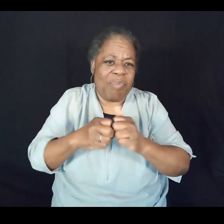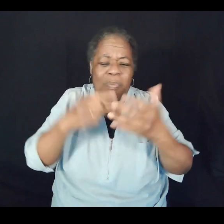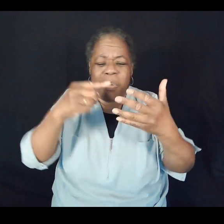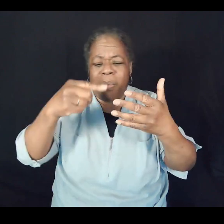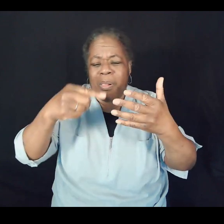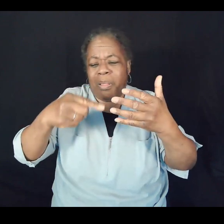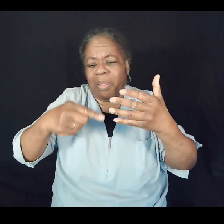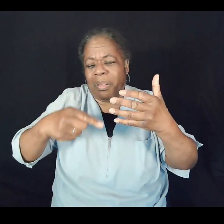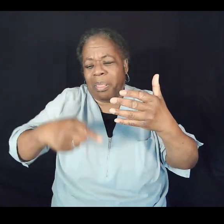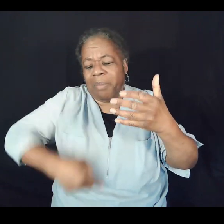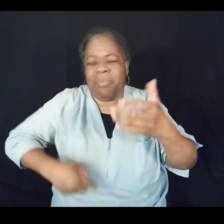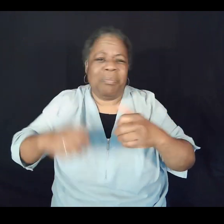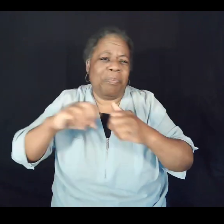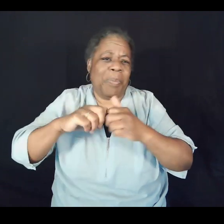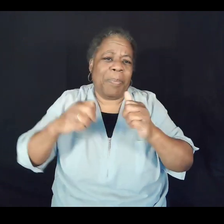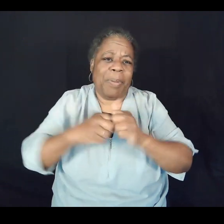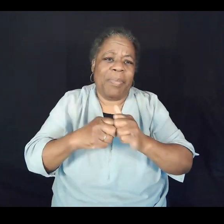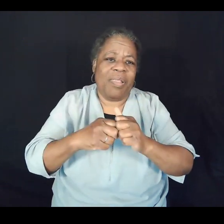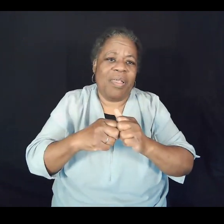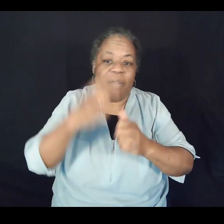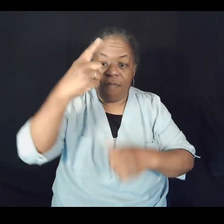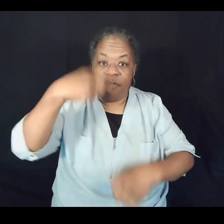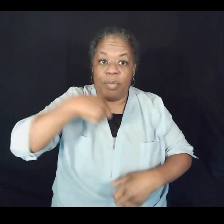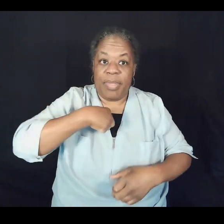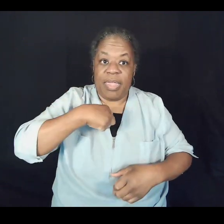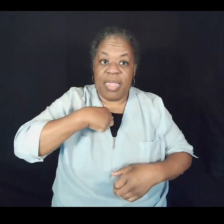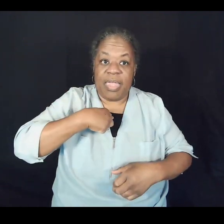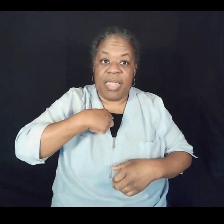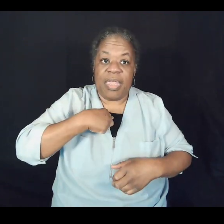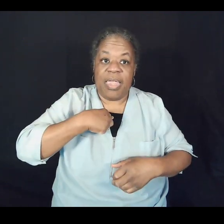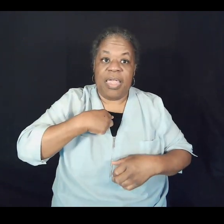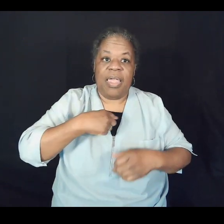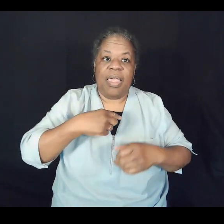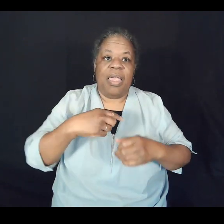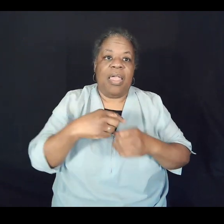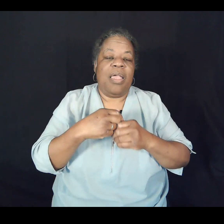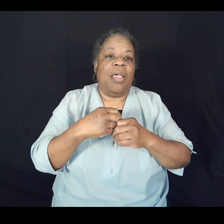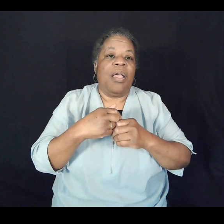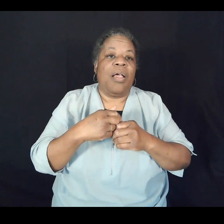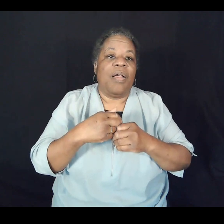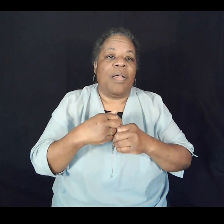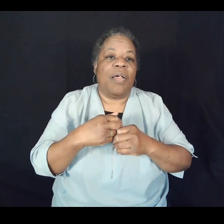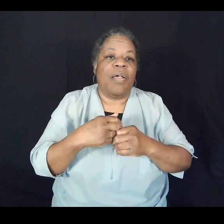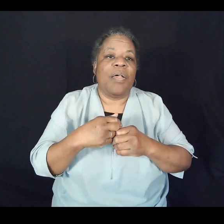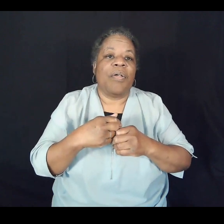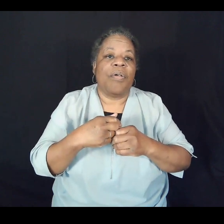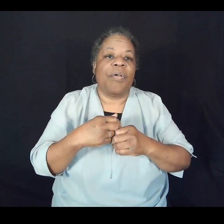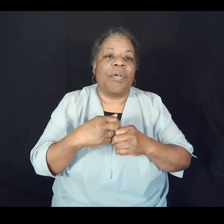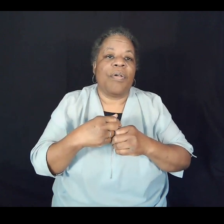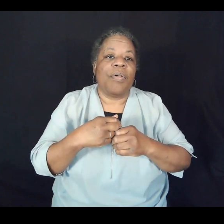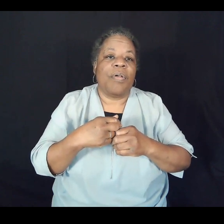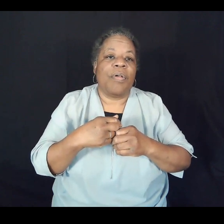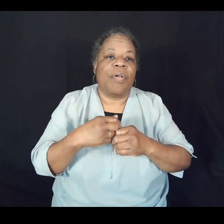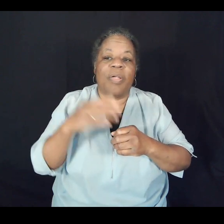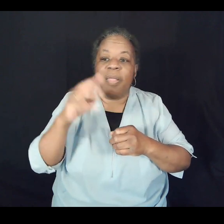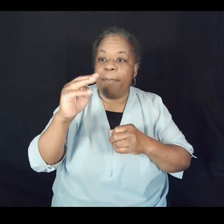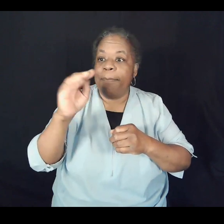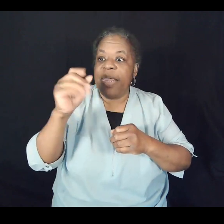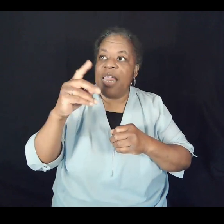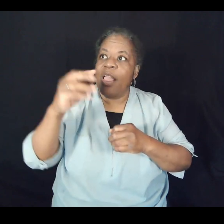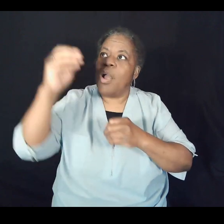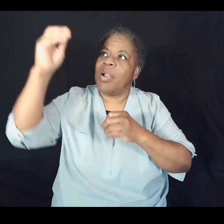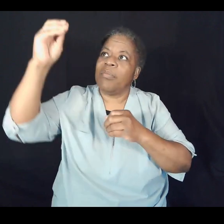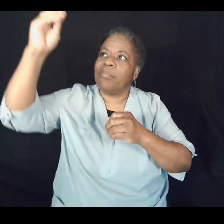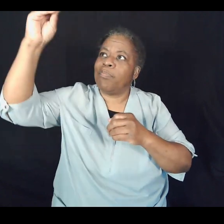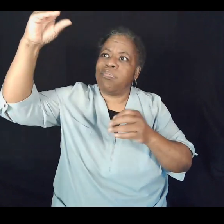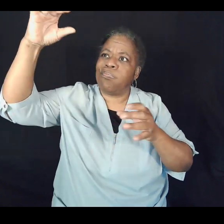matters. For me, the comet or the meteor that is hurling towards Earth to wipe us out isn't nearly on